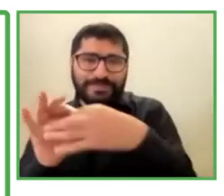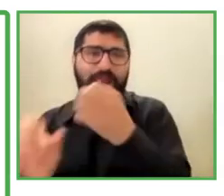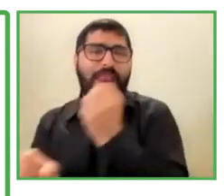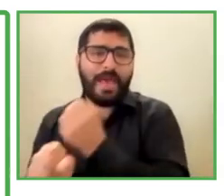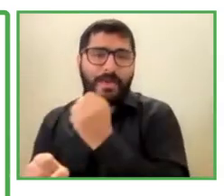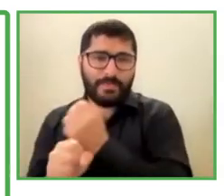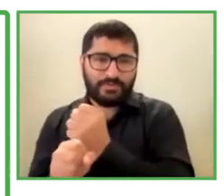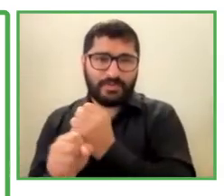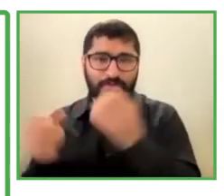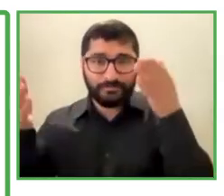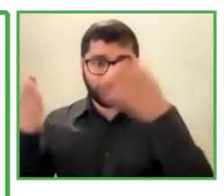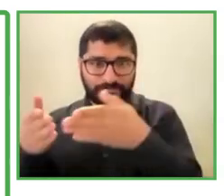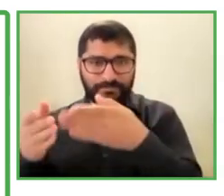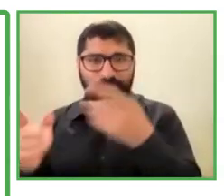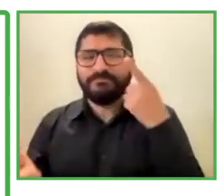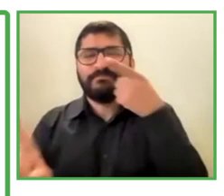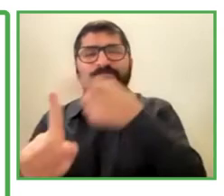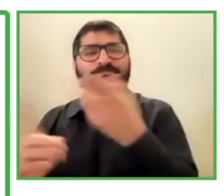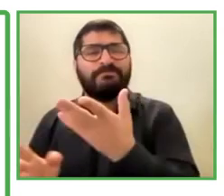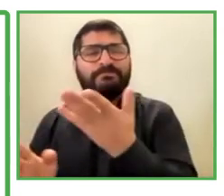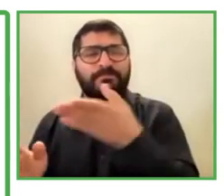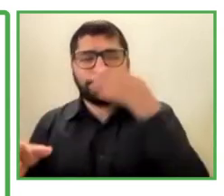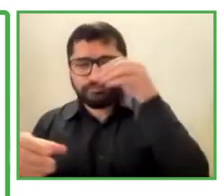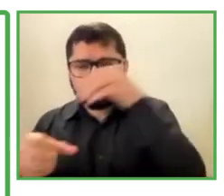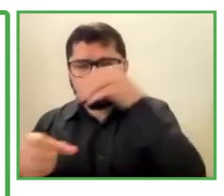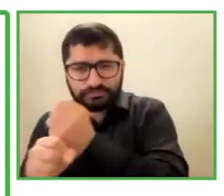And basically the training program